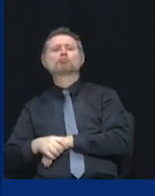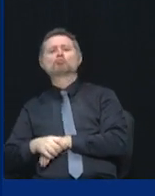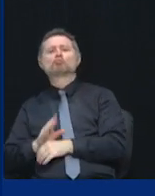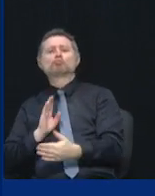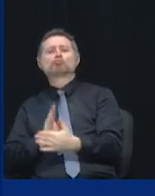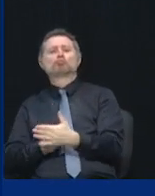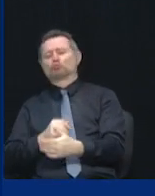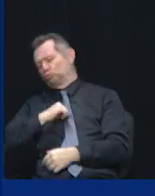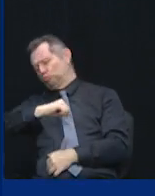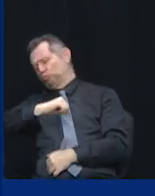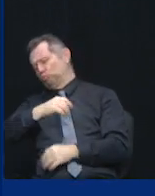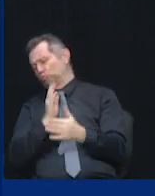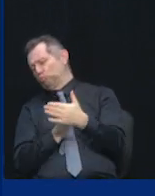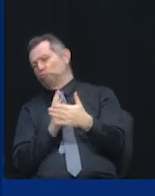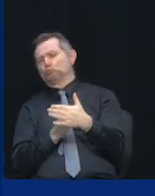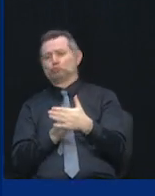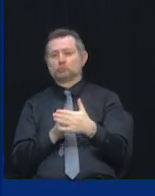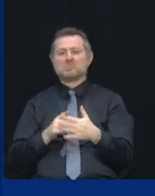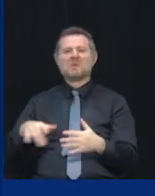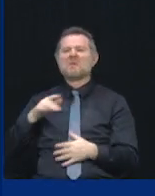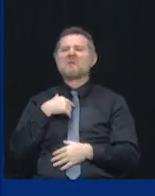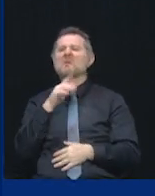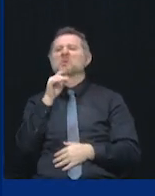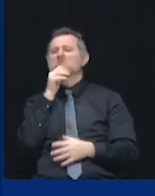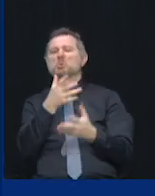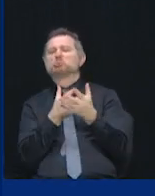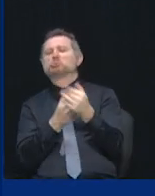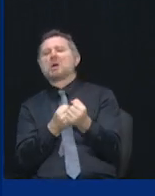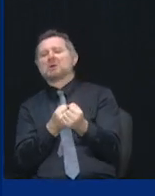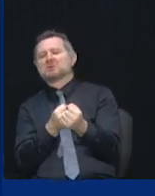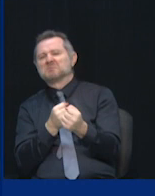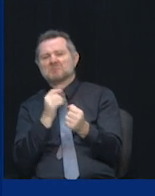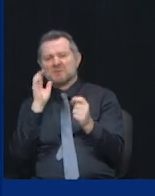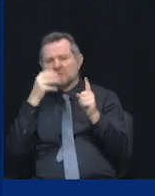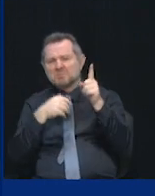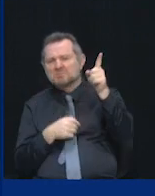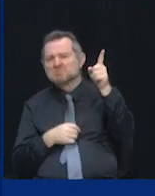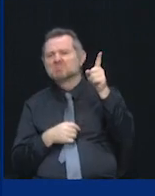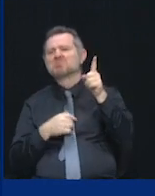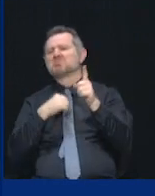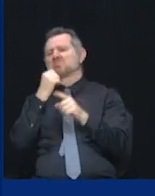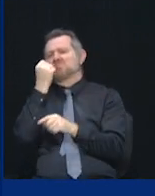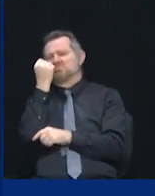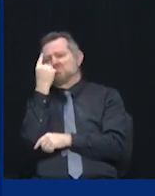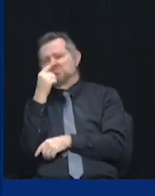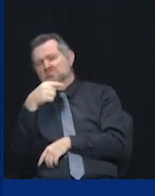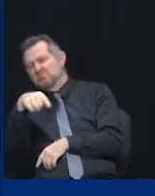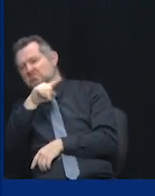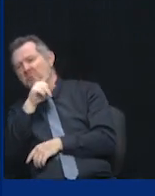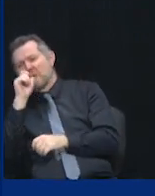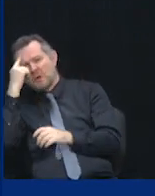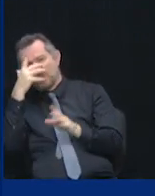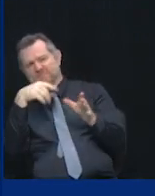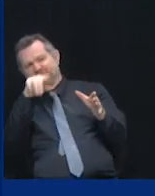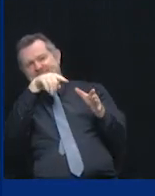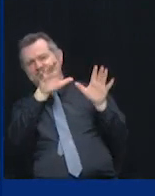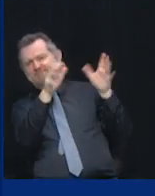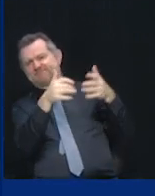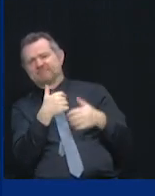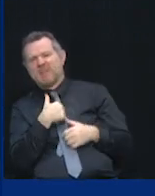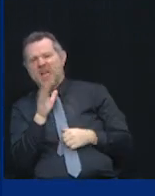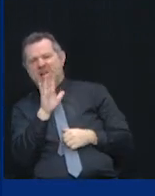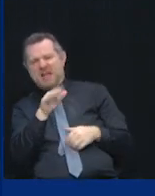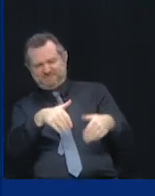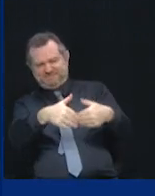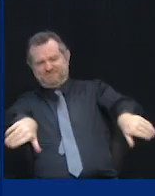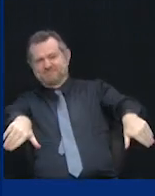don't understand it. I don't trust it. Government, I don't trust. I don't trust any of it. I don't want to take a needle. I don't want to put